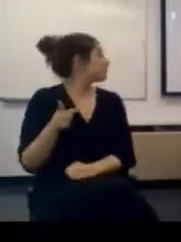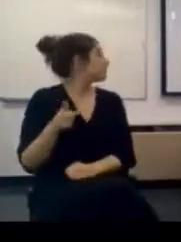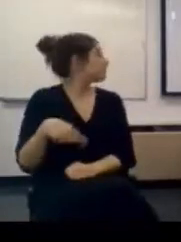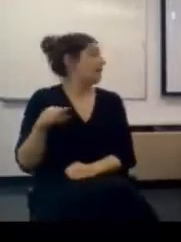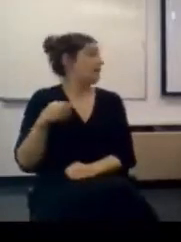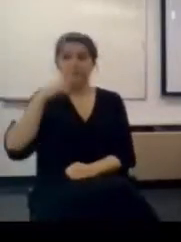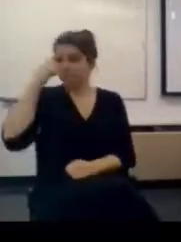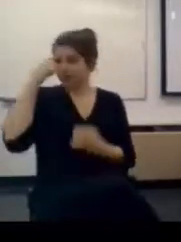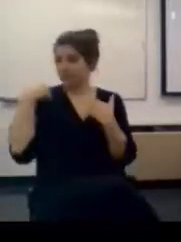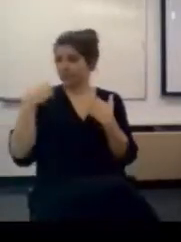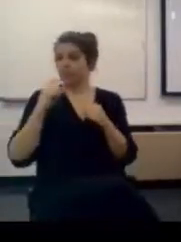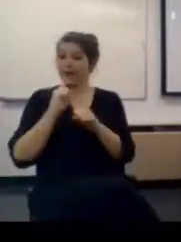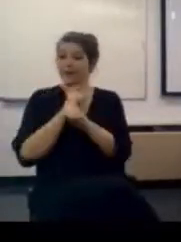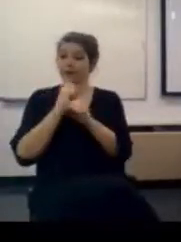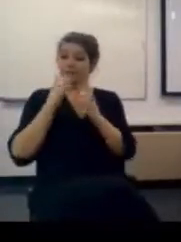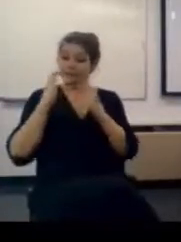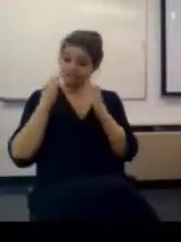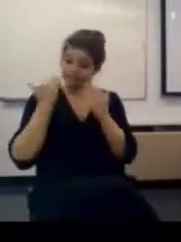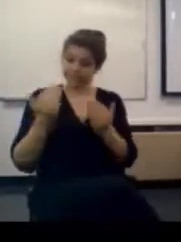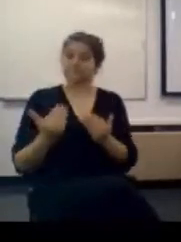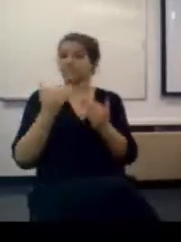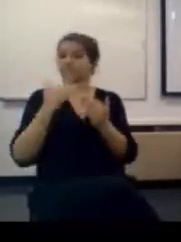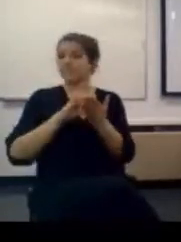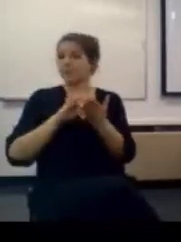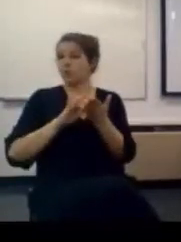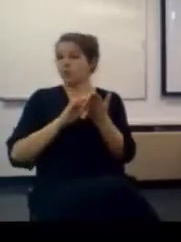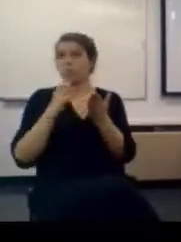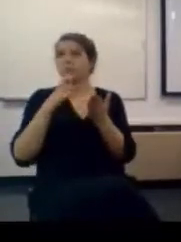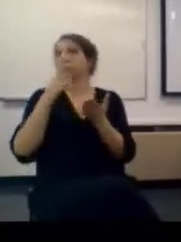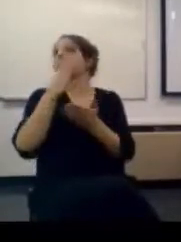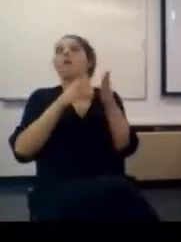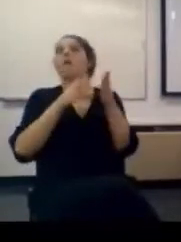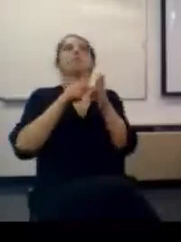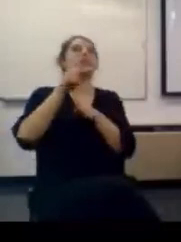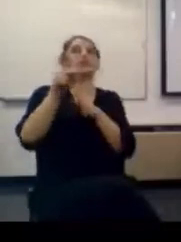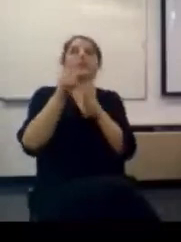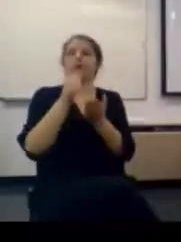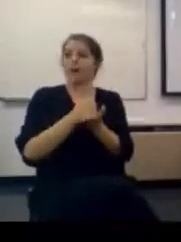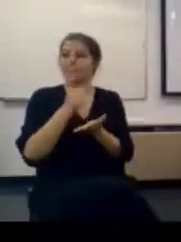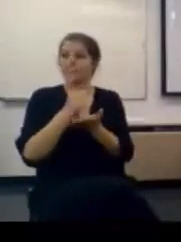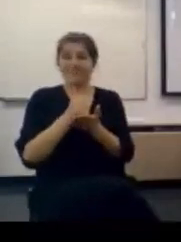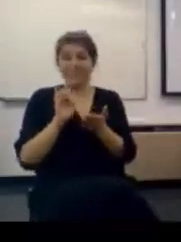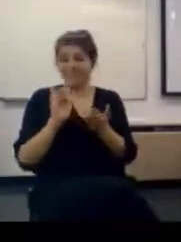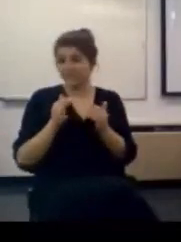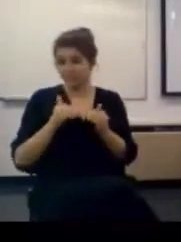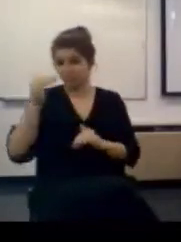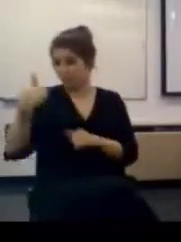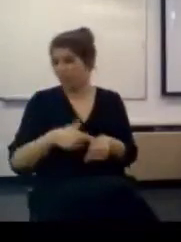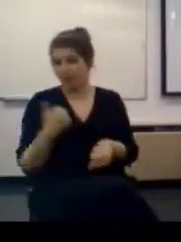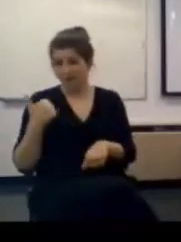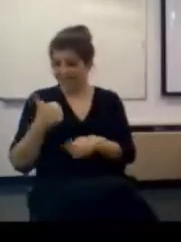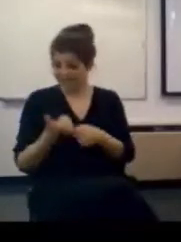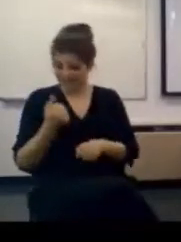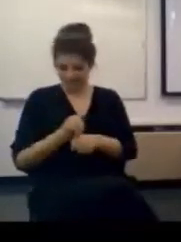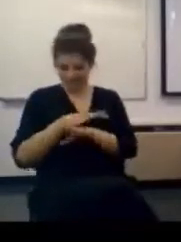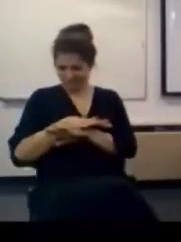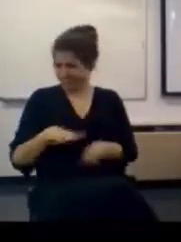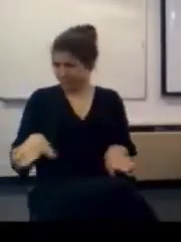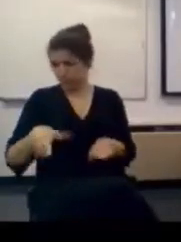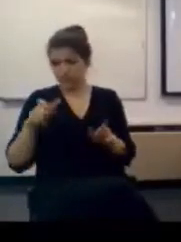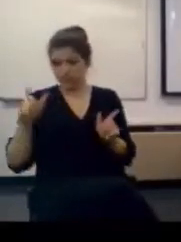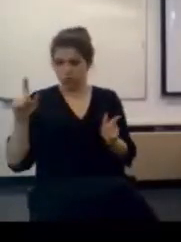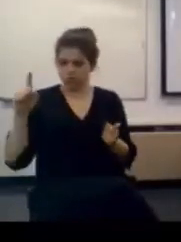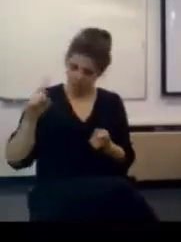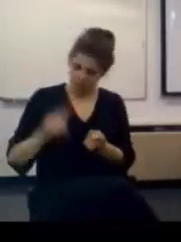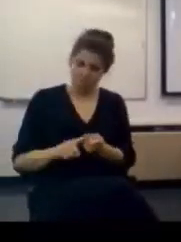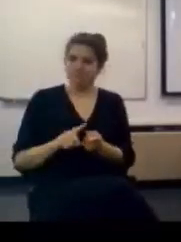for a person who realizes that they have a mental illness to actually seek medical or some professional attention. That is too long of a